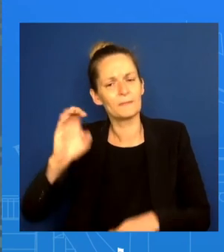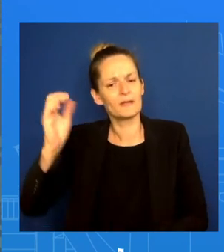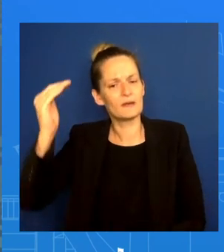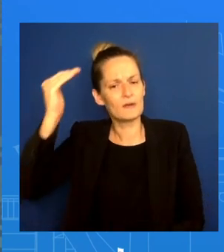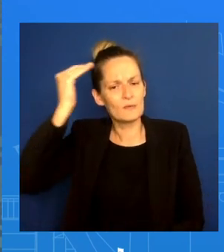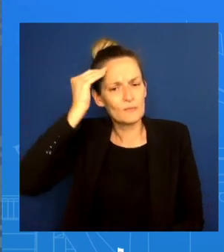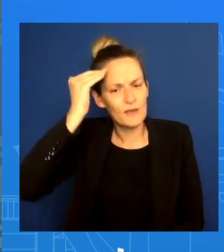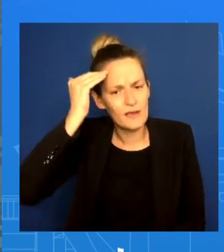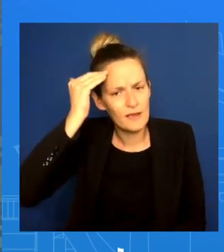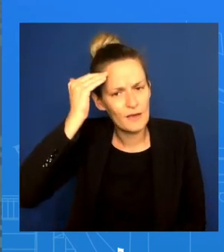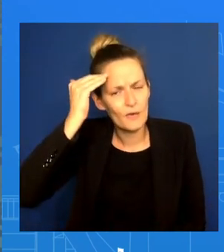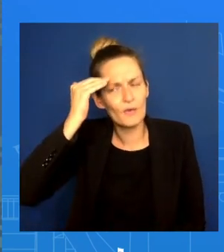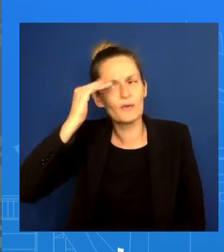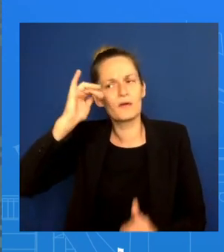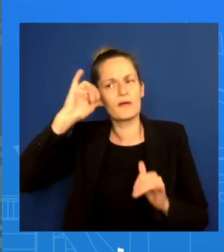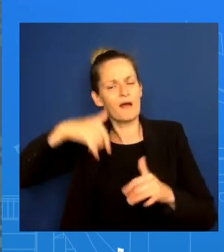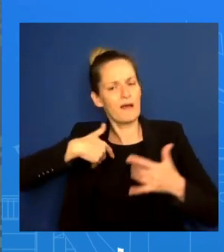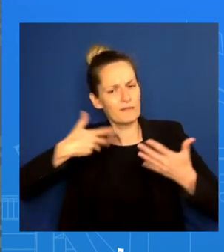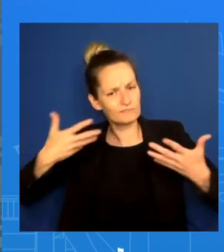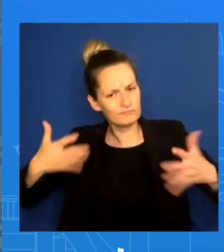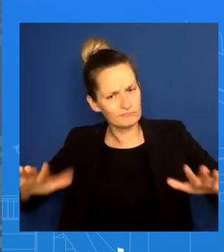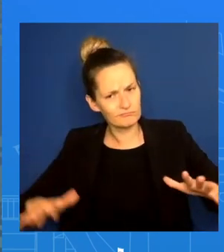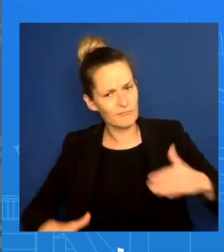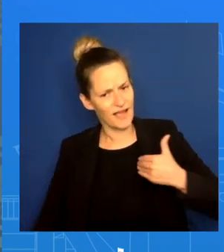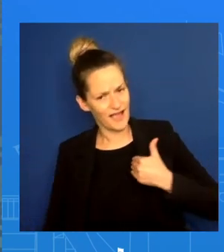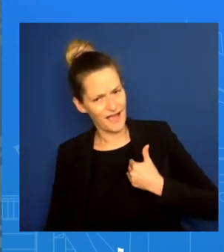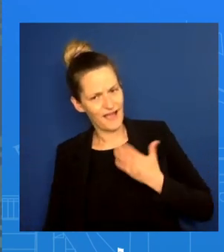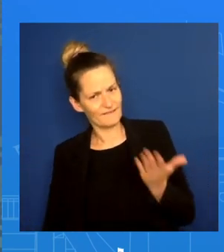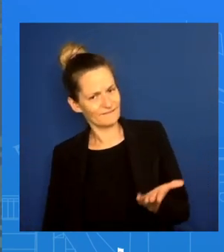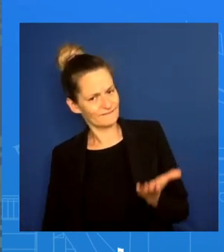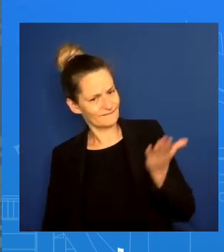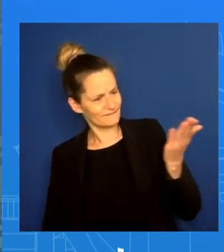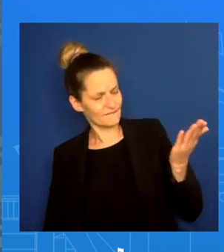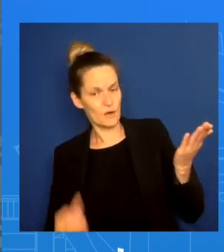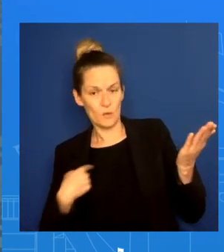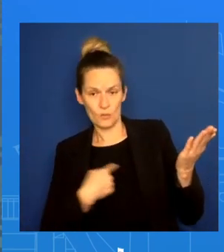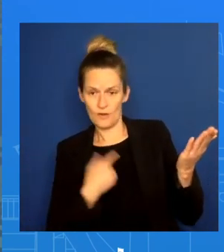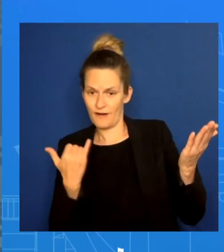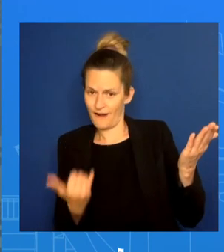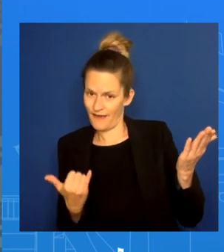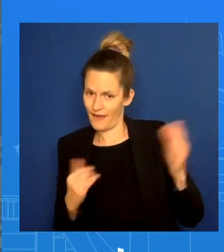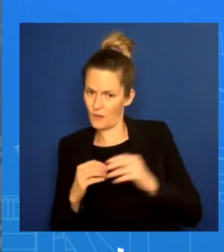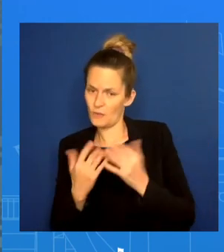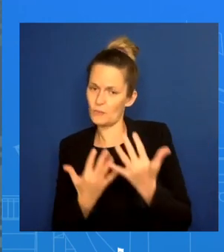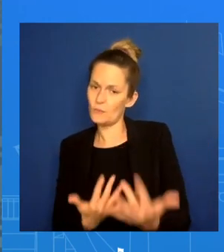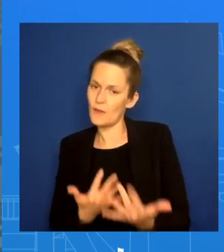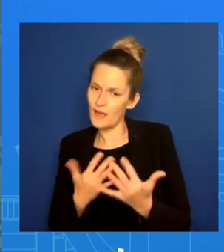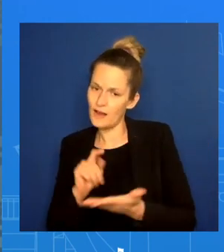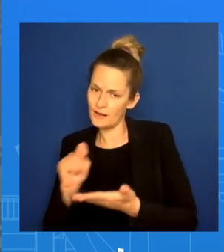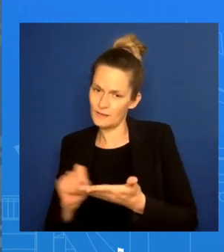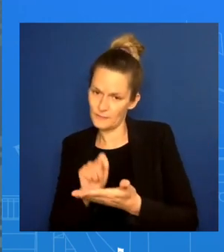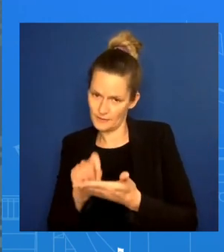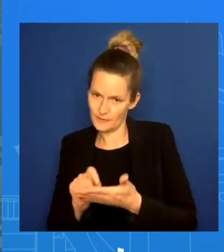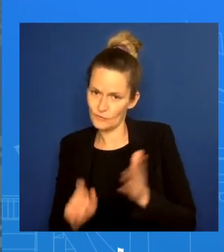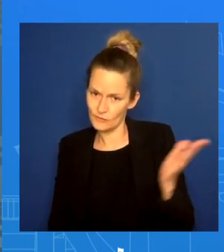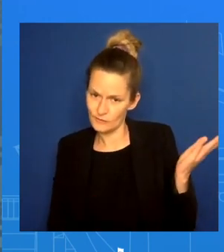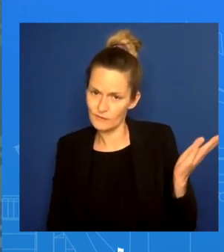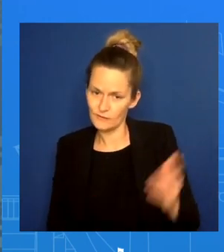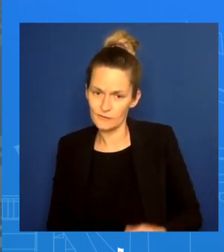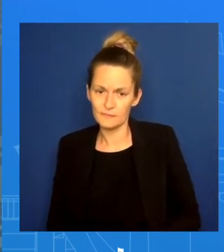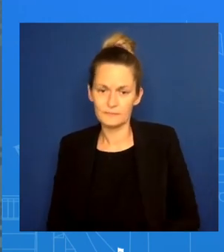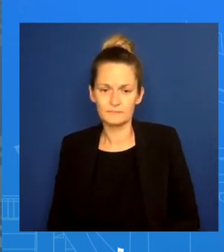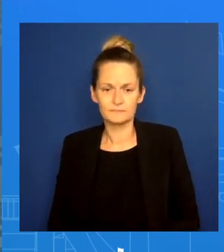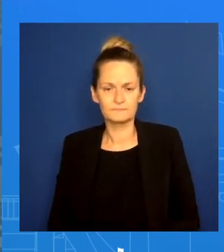and we're waiting on Russia to make a decision. Yeah, thanks, Karine. I just want to clarify, John, is it the White House's